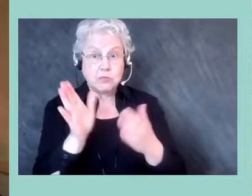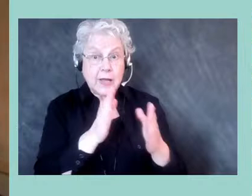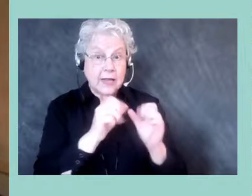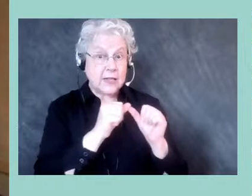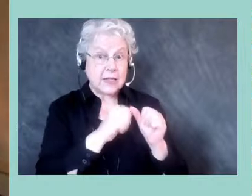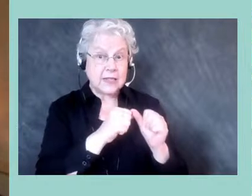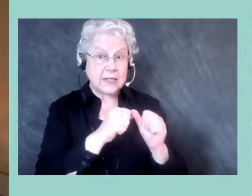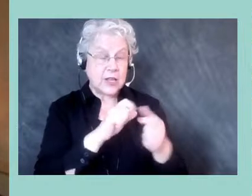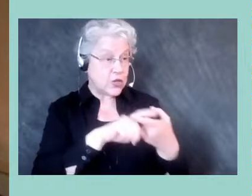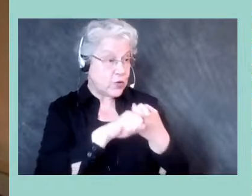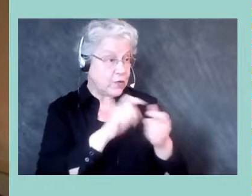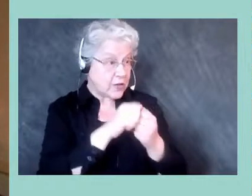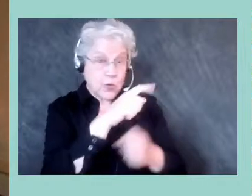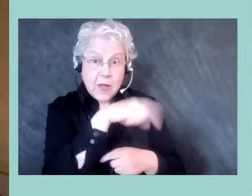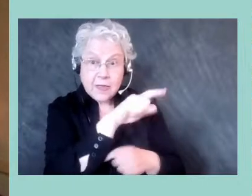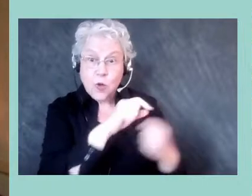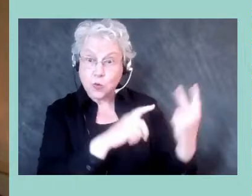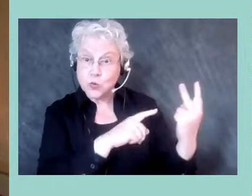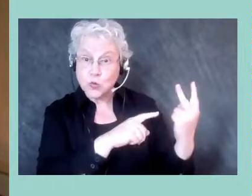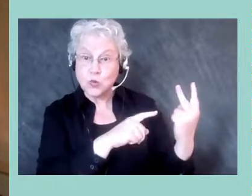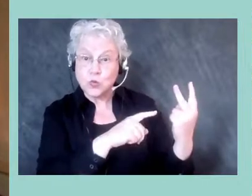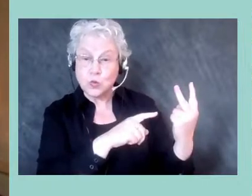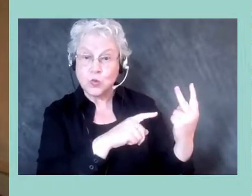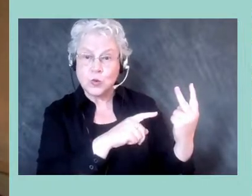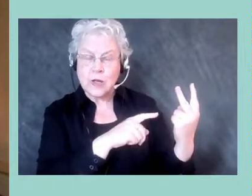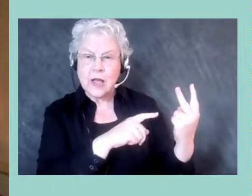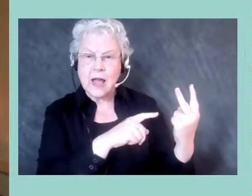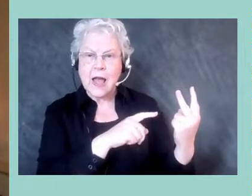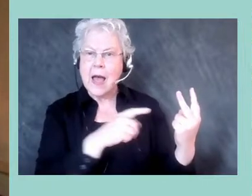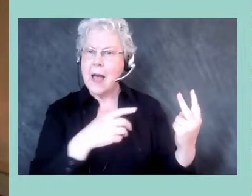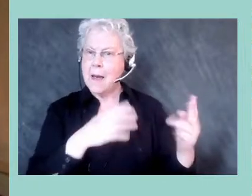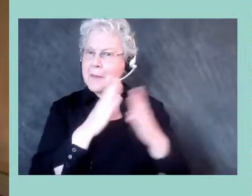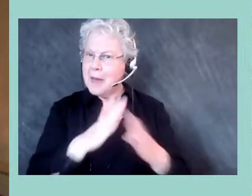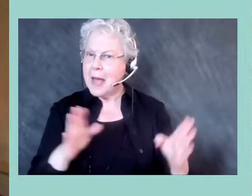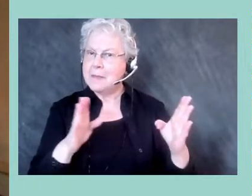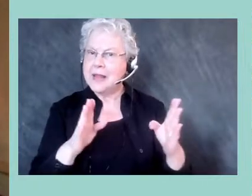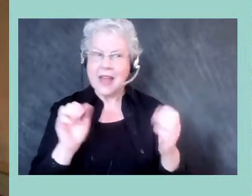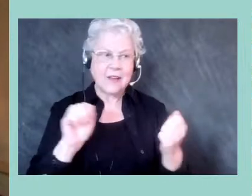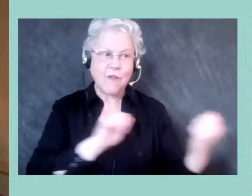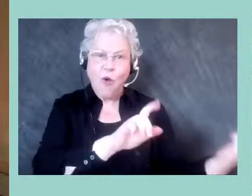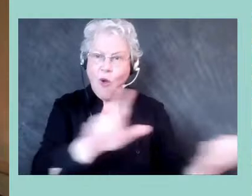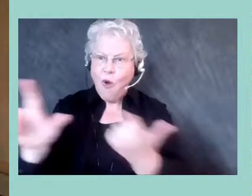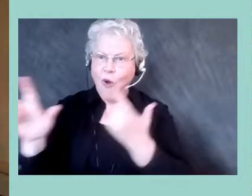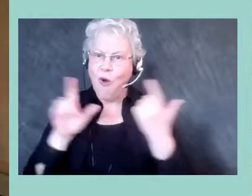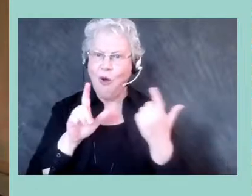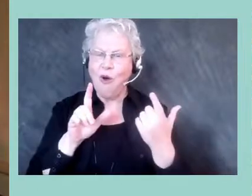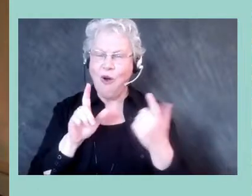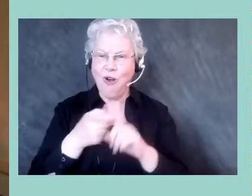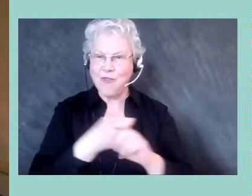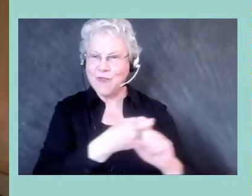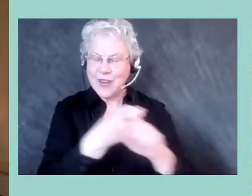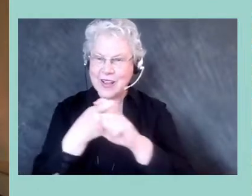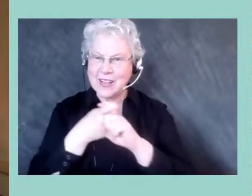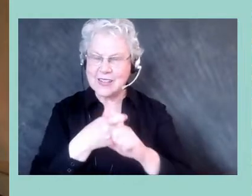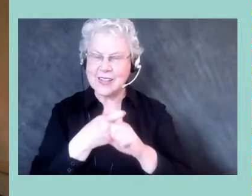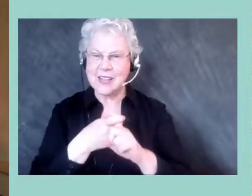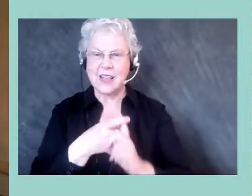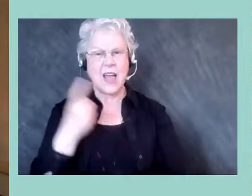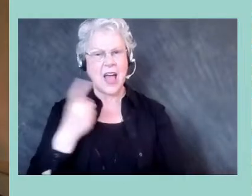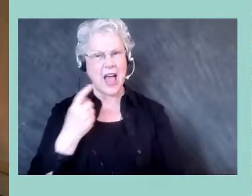been planning to stop being friends with them, even though my plan was to have us all be